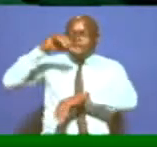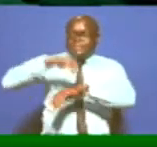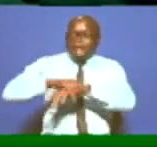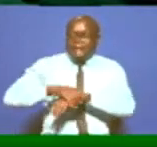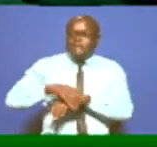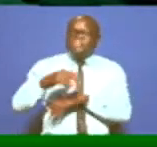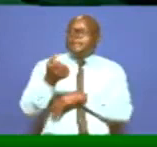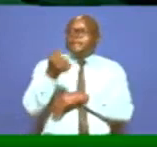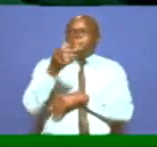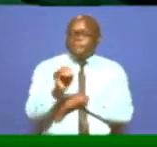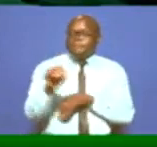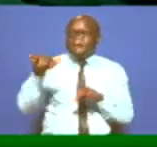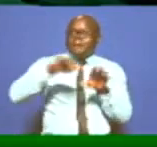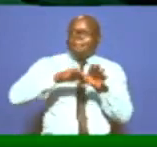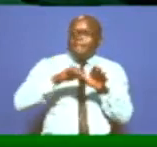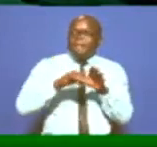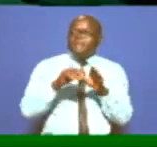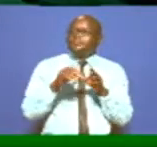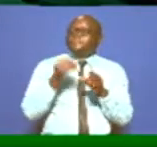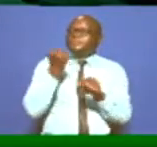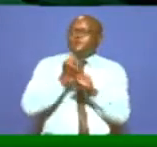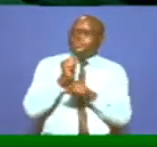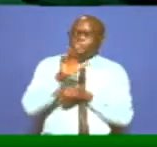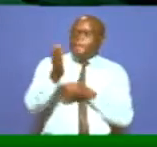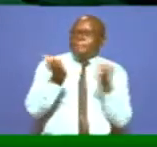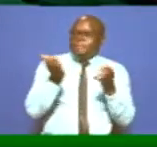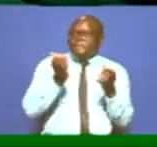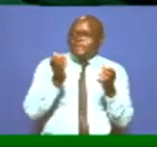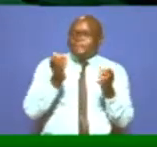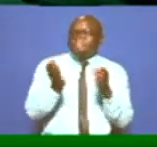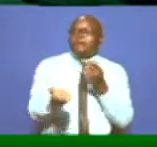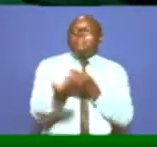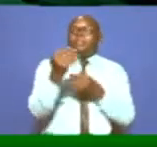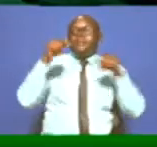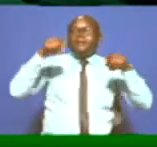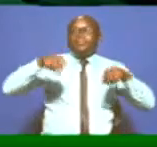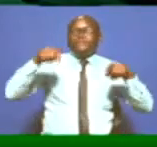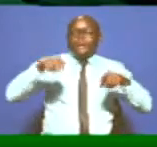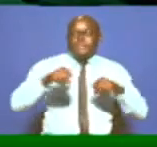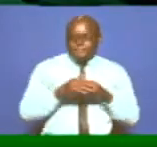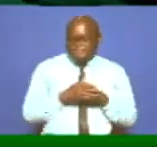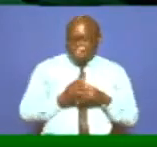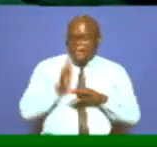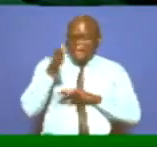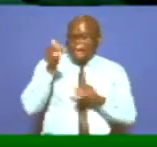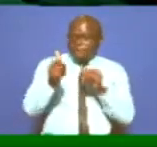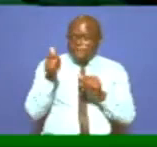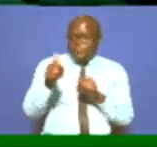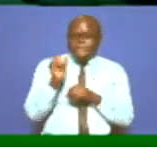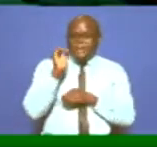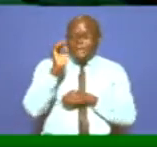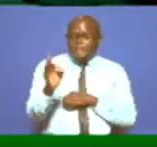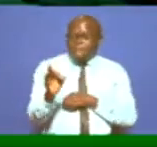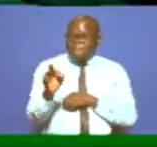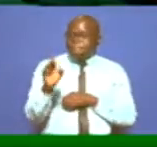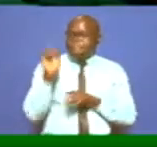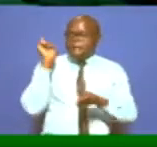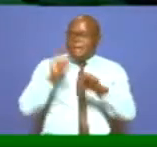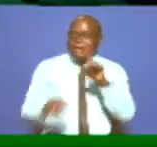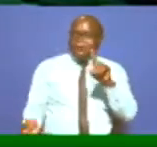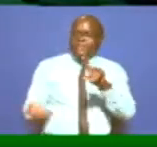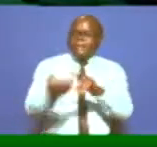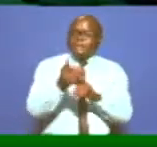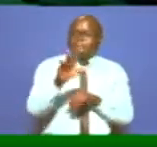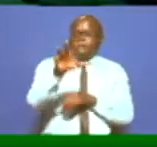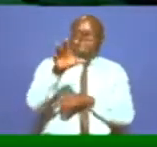50 members to allow it to transact business this morning, after which, if the House is unable to raise that particular